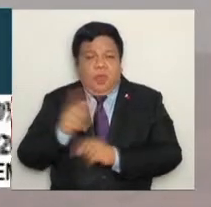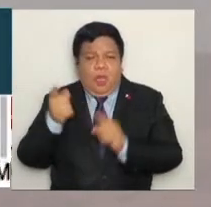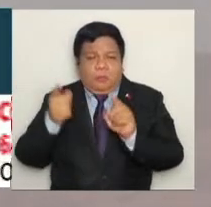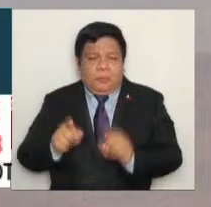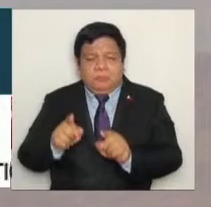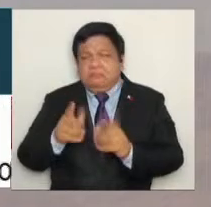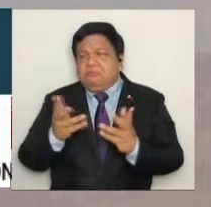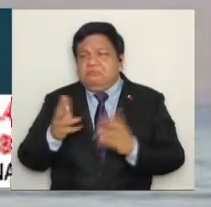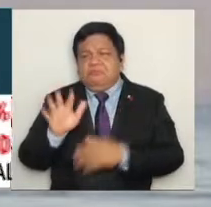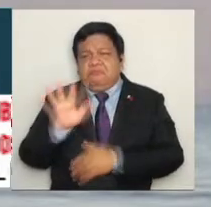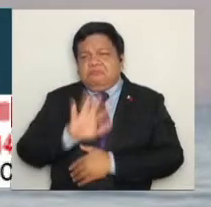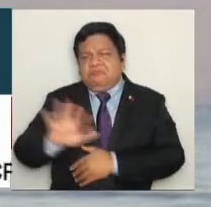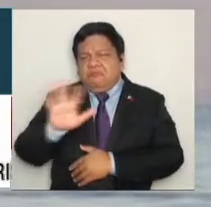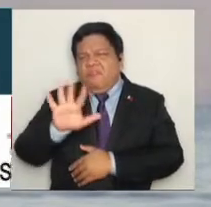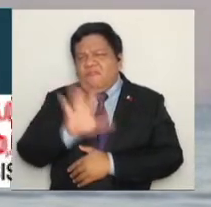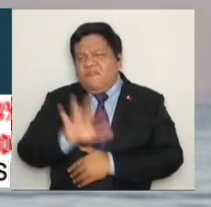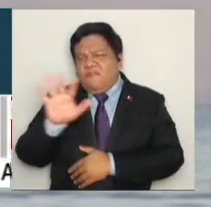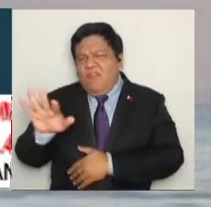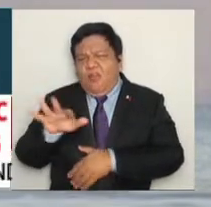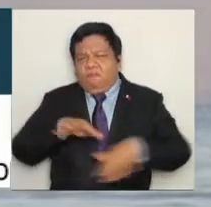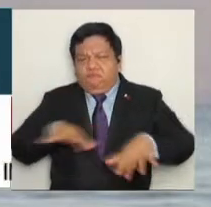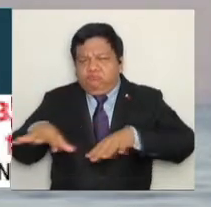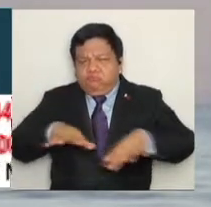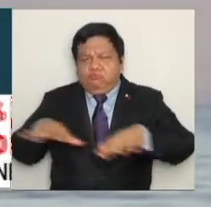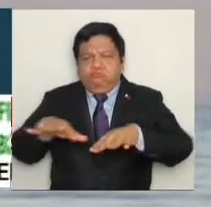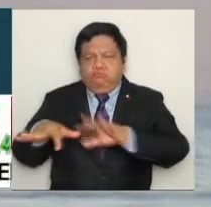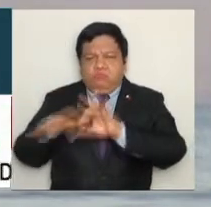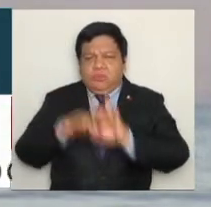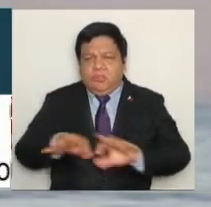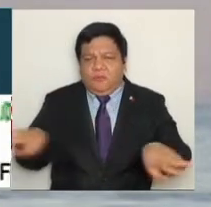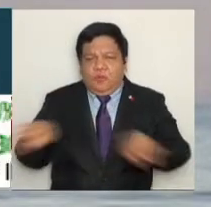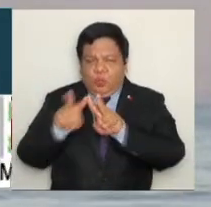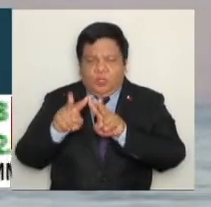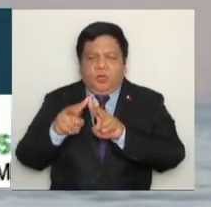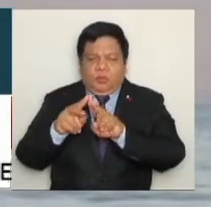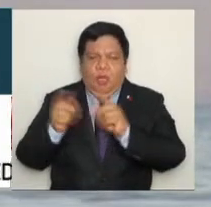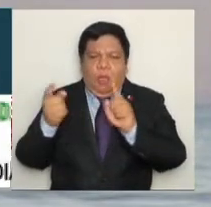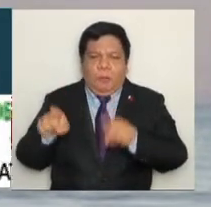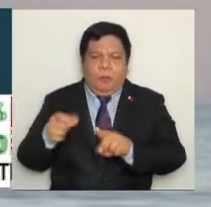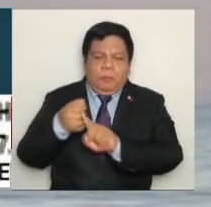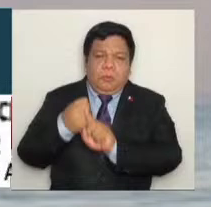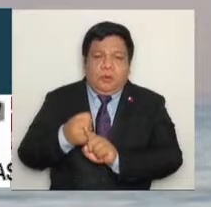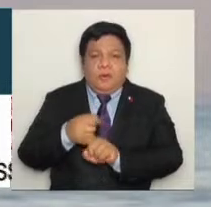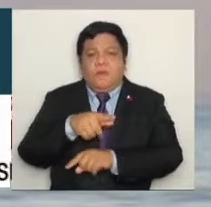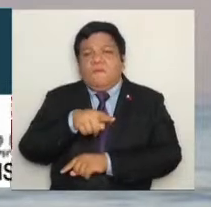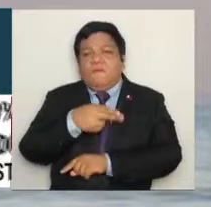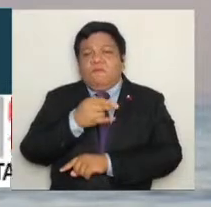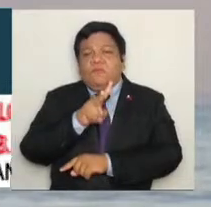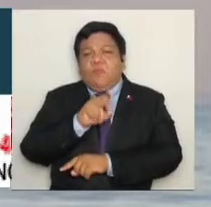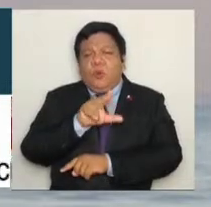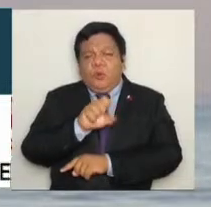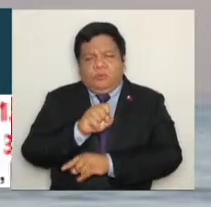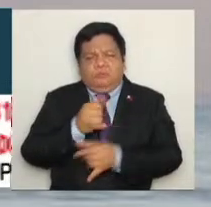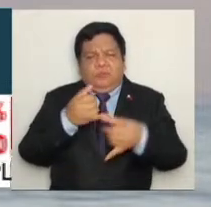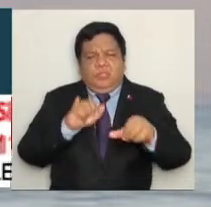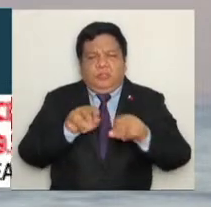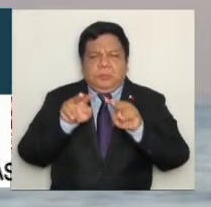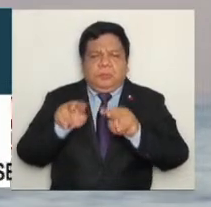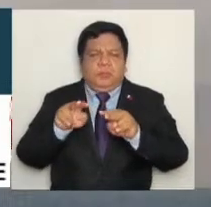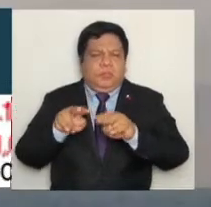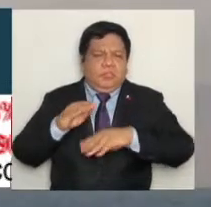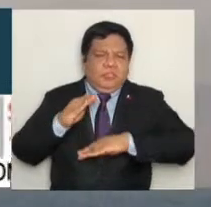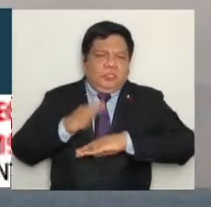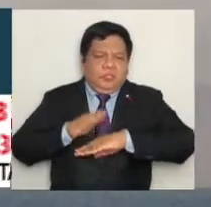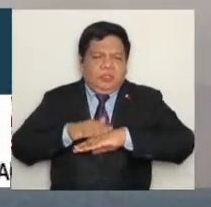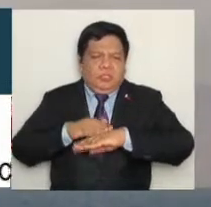weak background tremor were recorded. FIVOX is maintaining alert level 3 over Taal as a strong eruption is